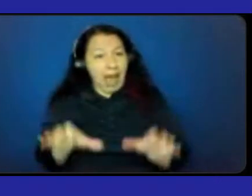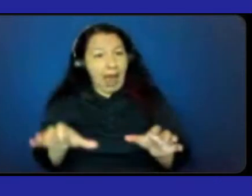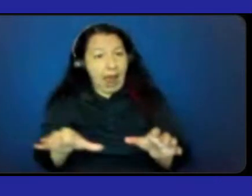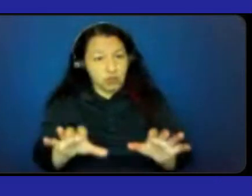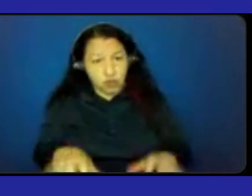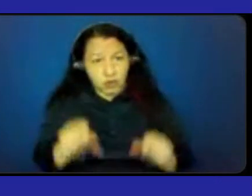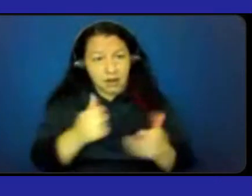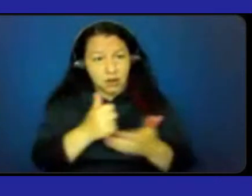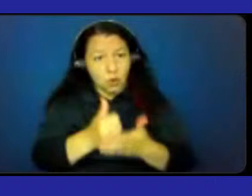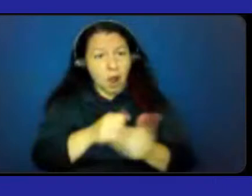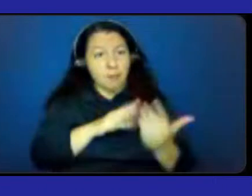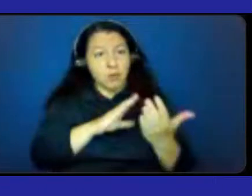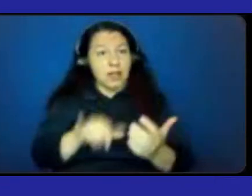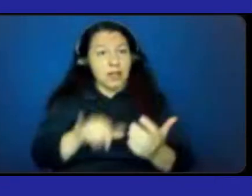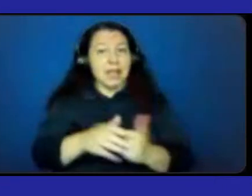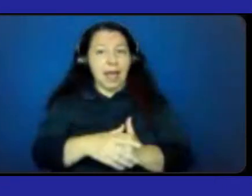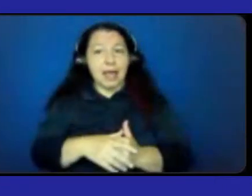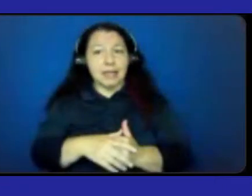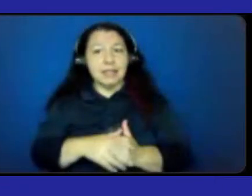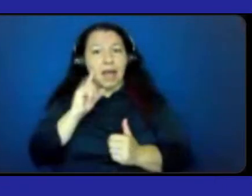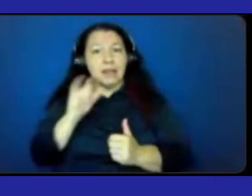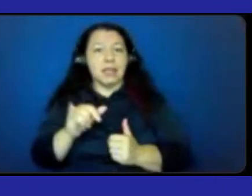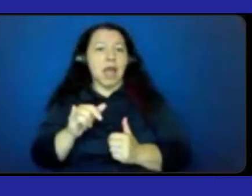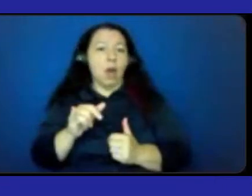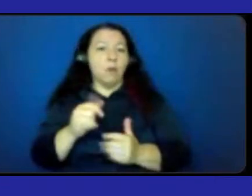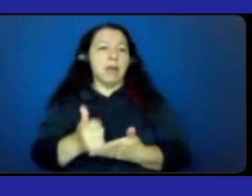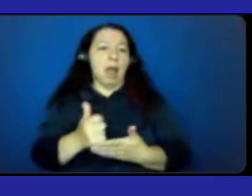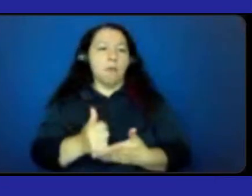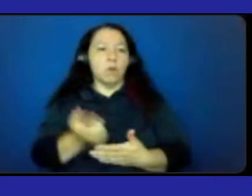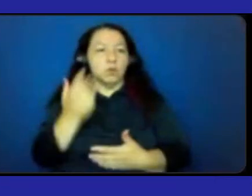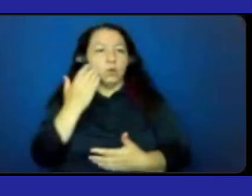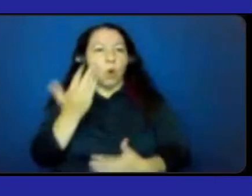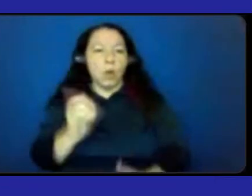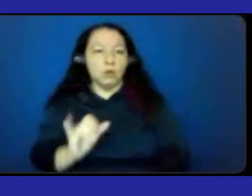help address that, I think it would be enlightening.